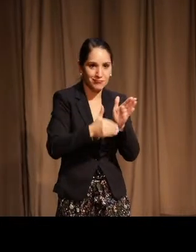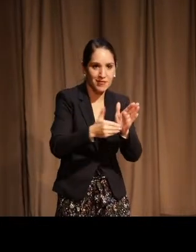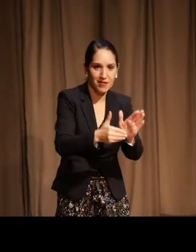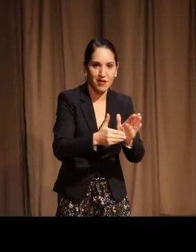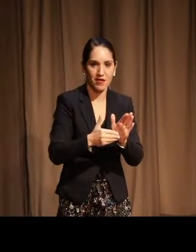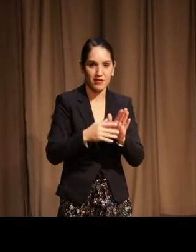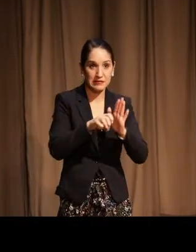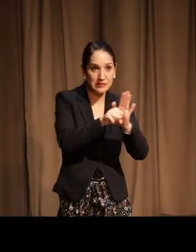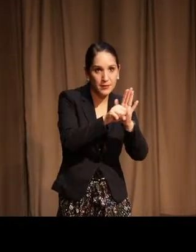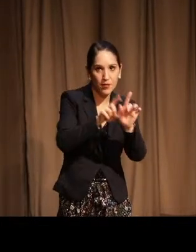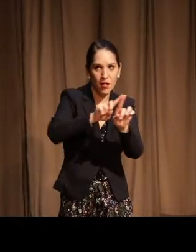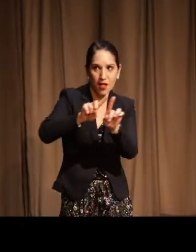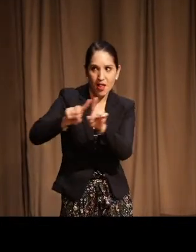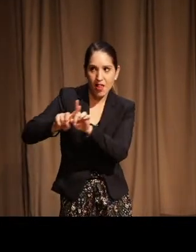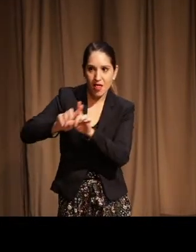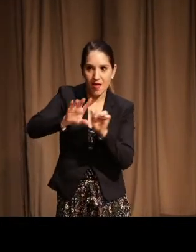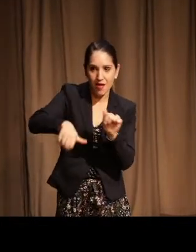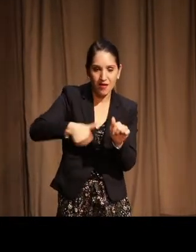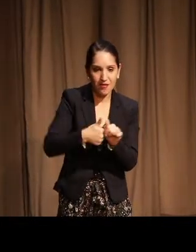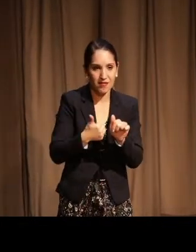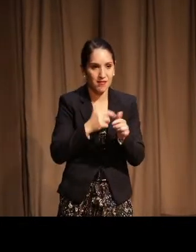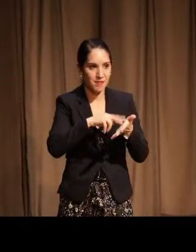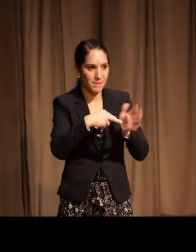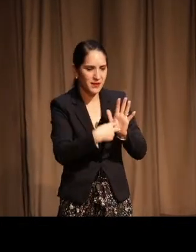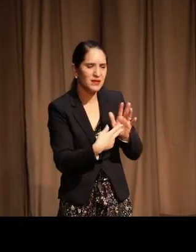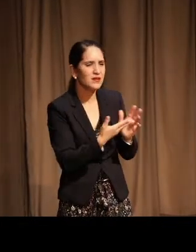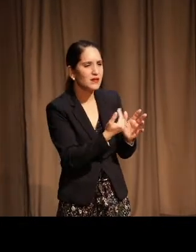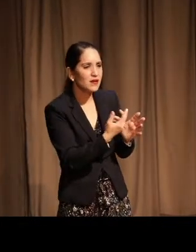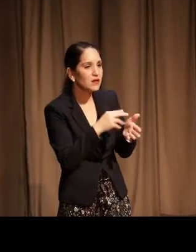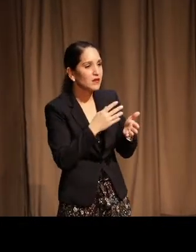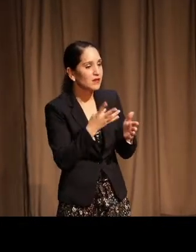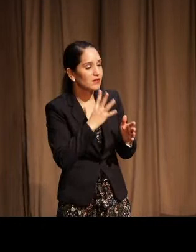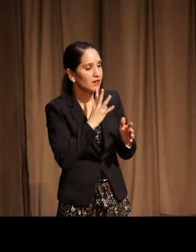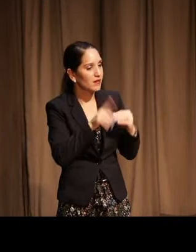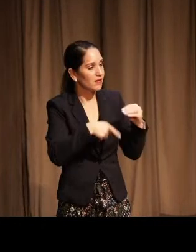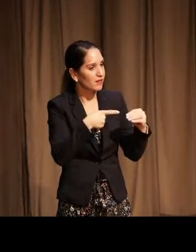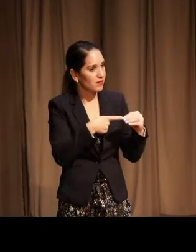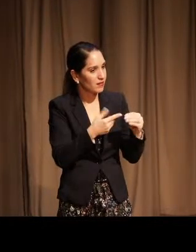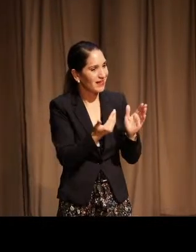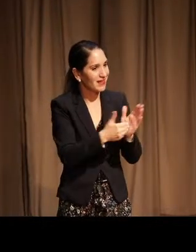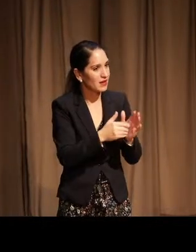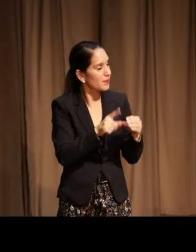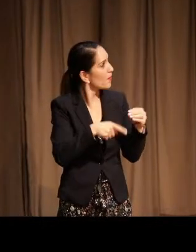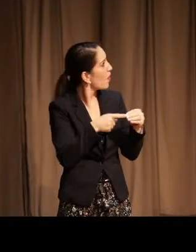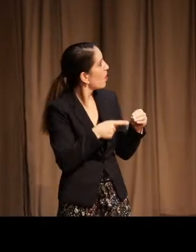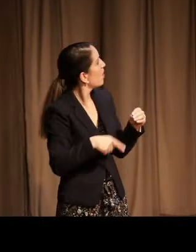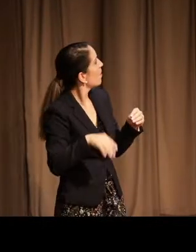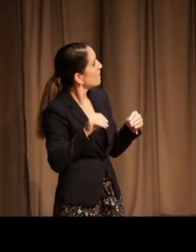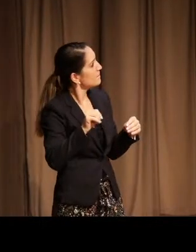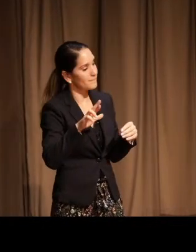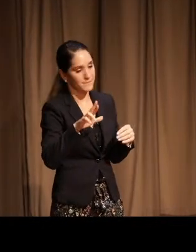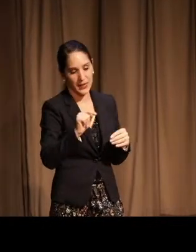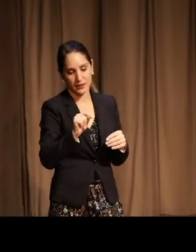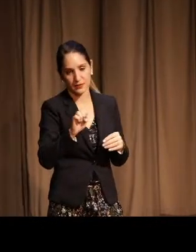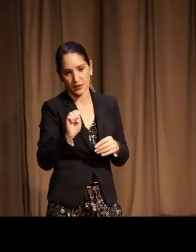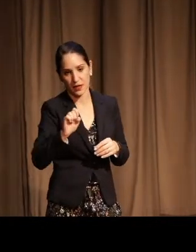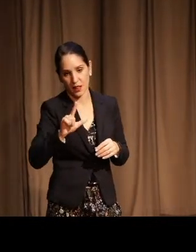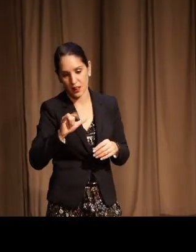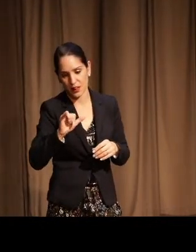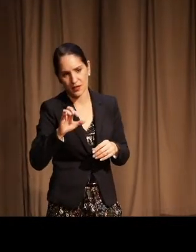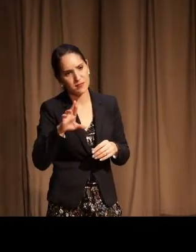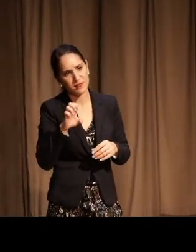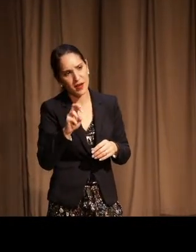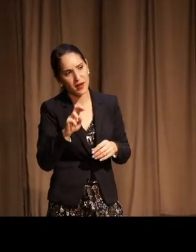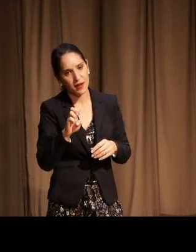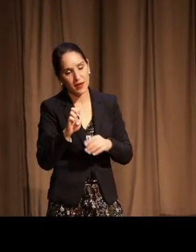symbols. But if you can talk a little bit about Matre Livre, which I think it's such a strong body of work that you have. Thank you.